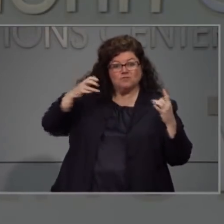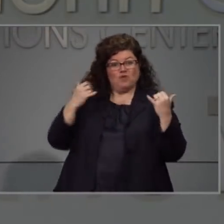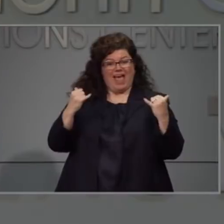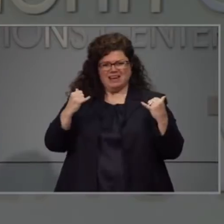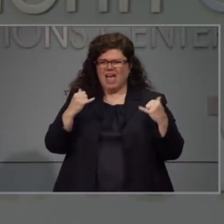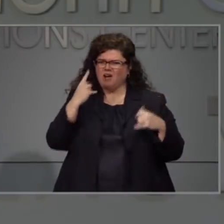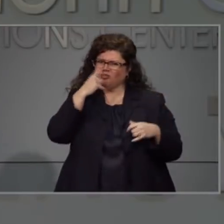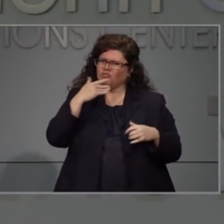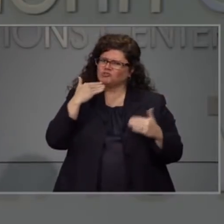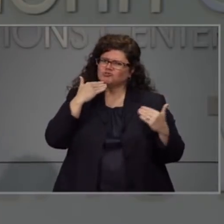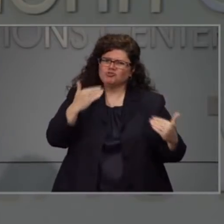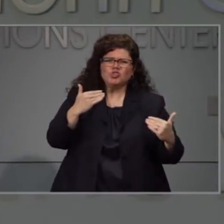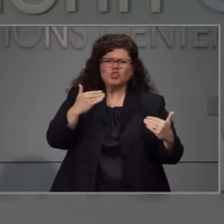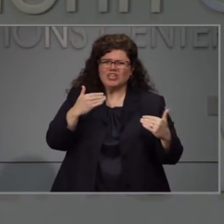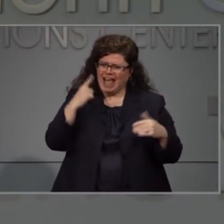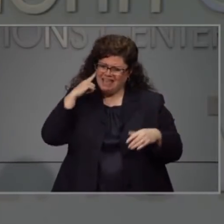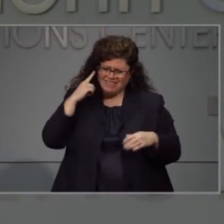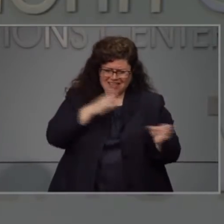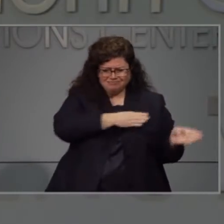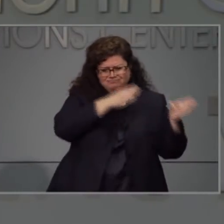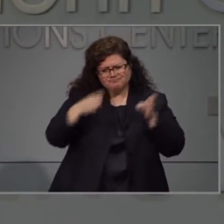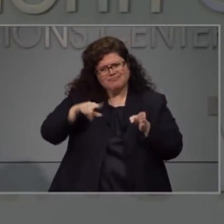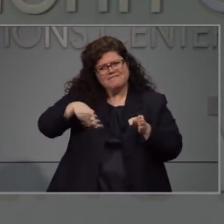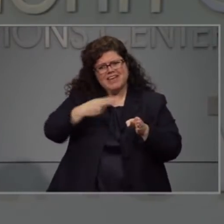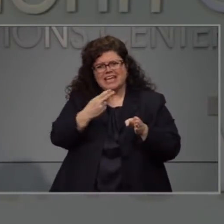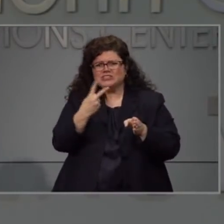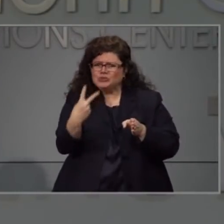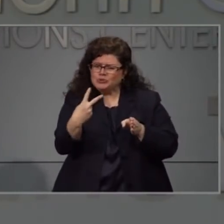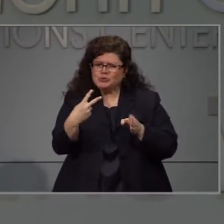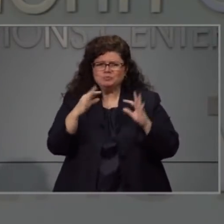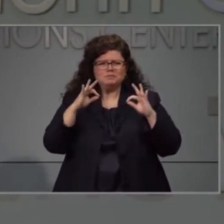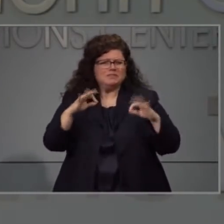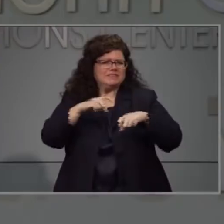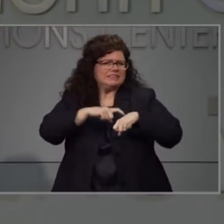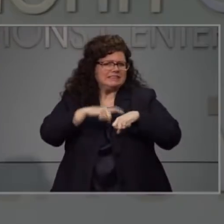be. Thanks. Next question.